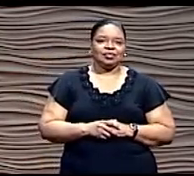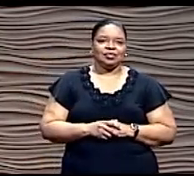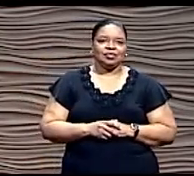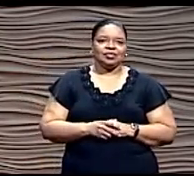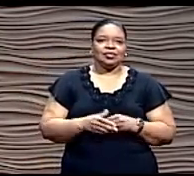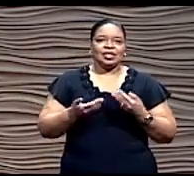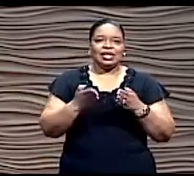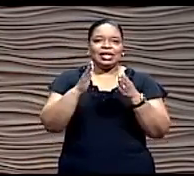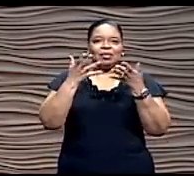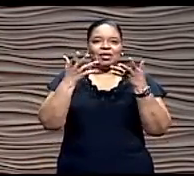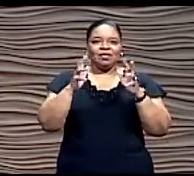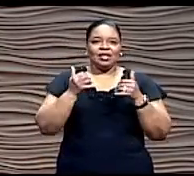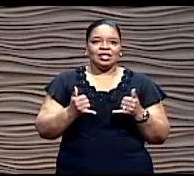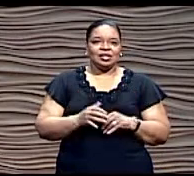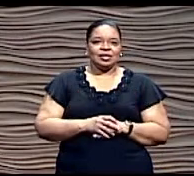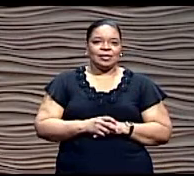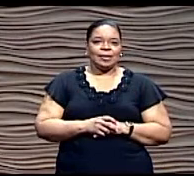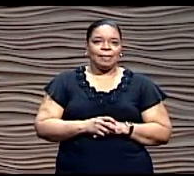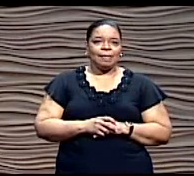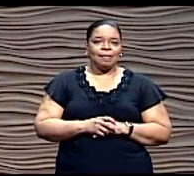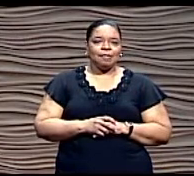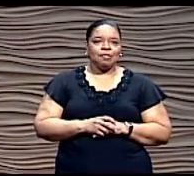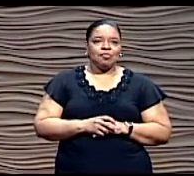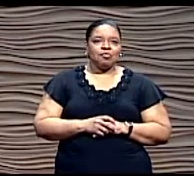Let me sit down now.